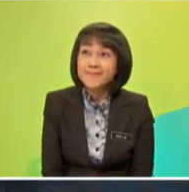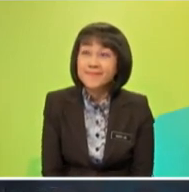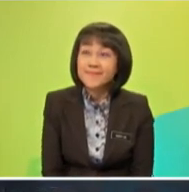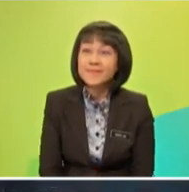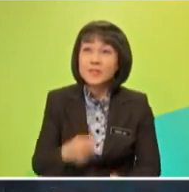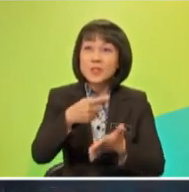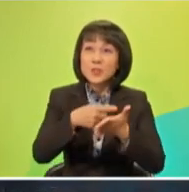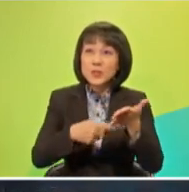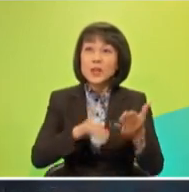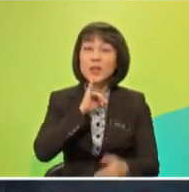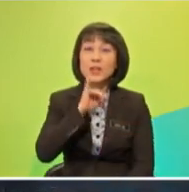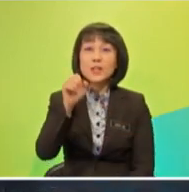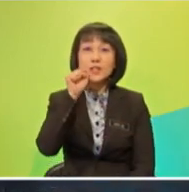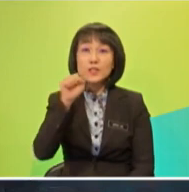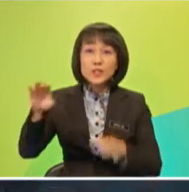What's she doing?